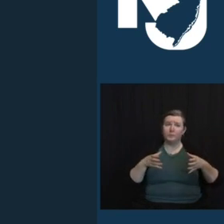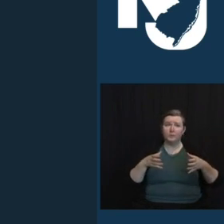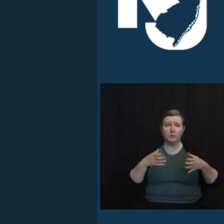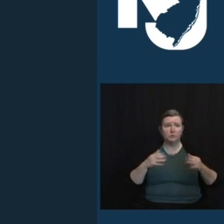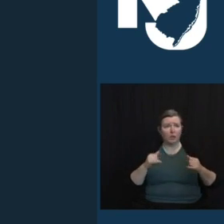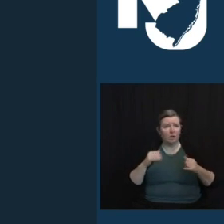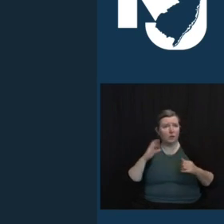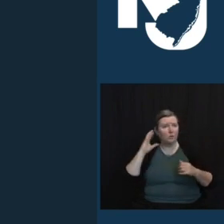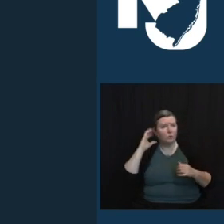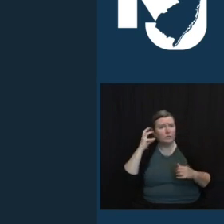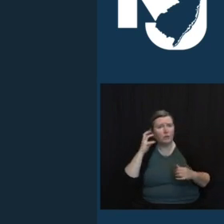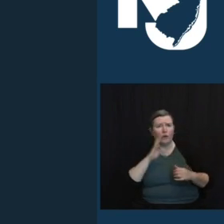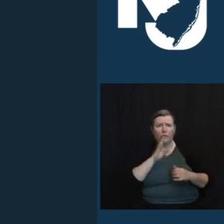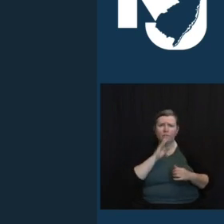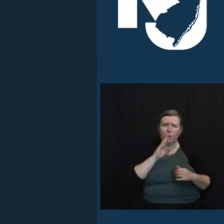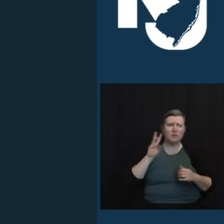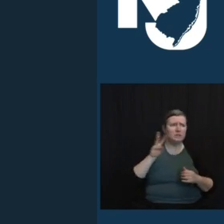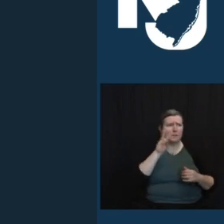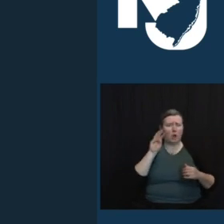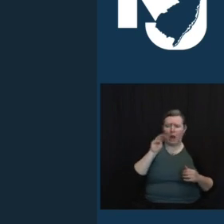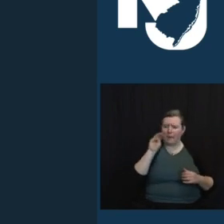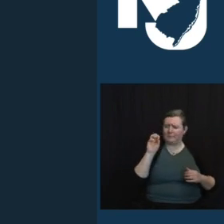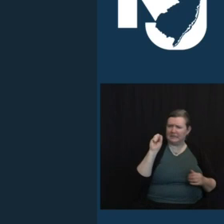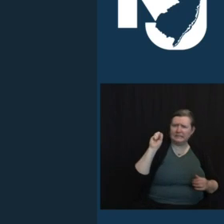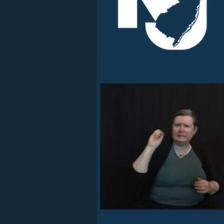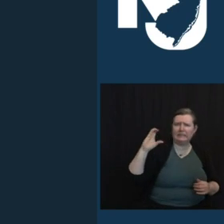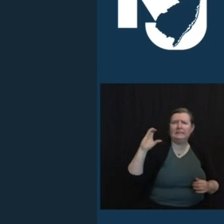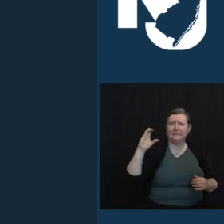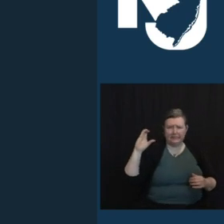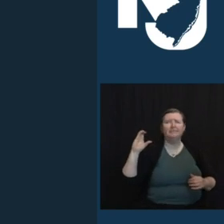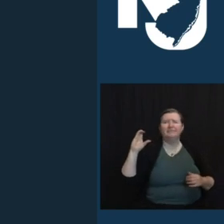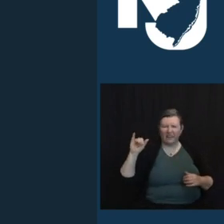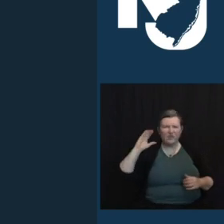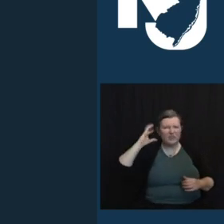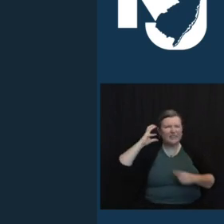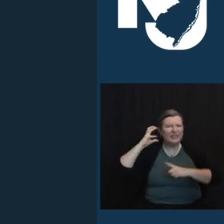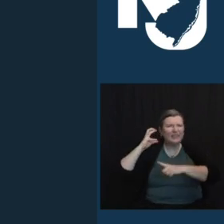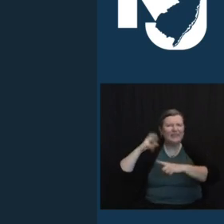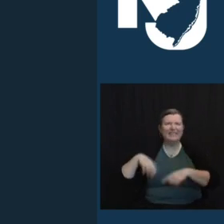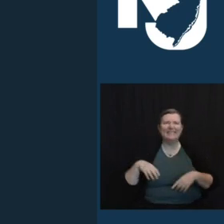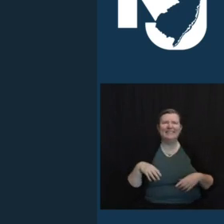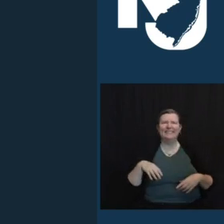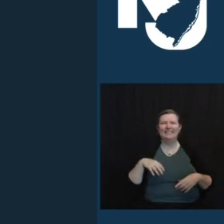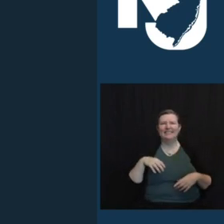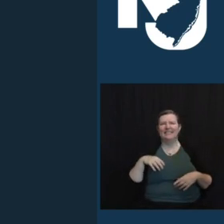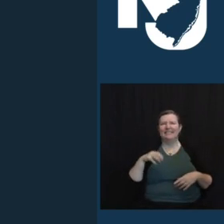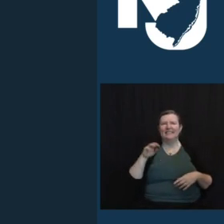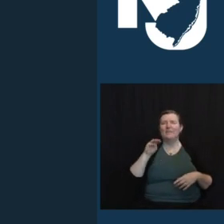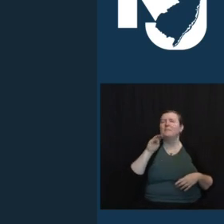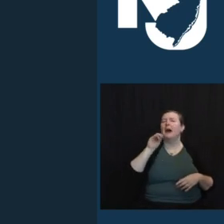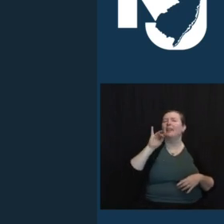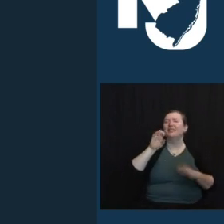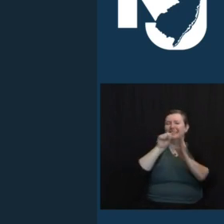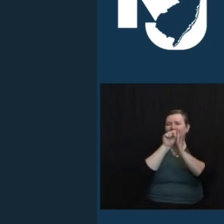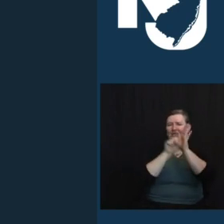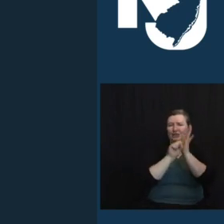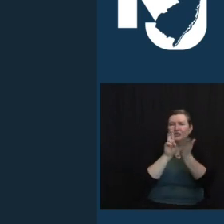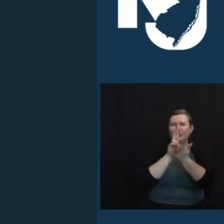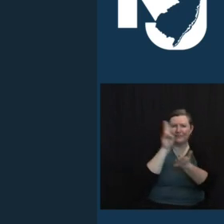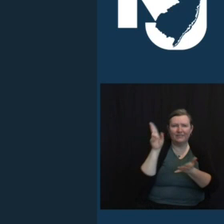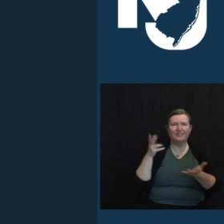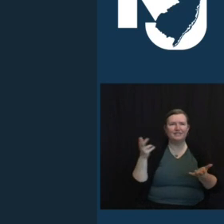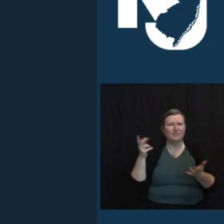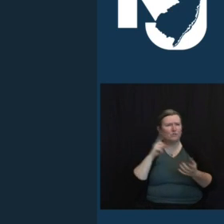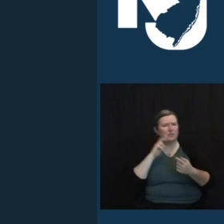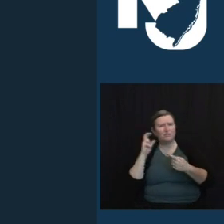here, WMSC-FM, the voice of Montclair State University, which took away the honor as the best college